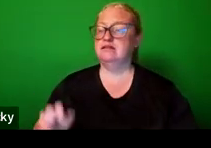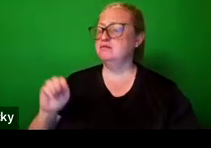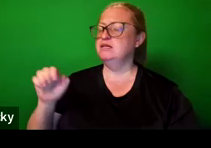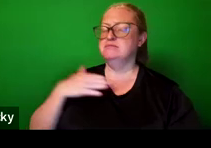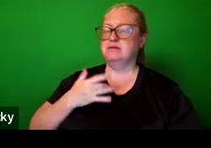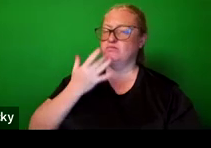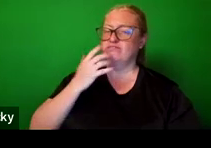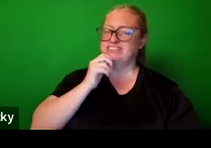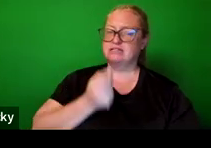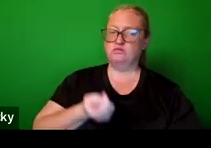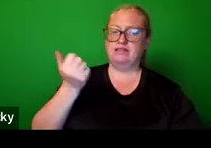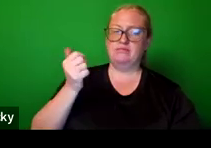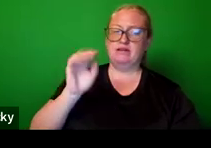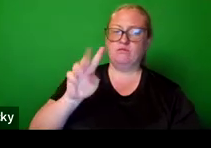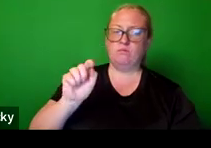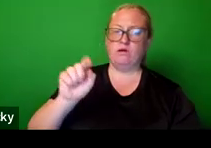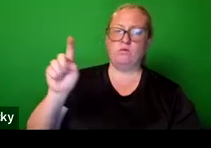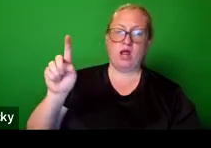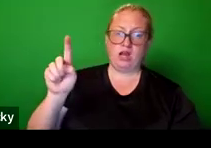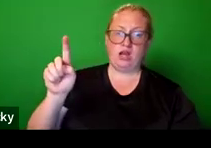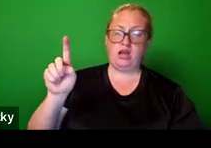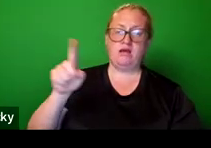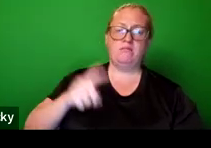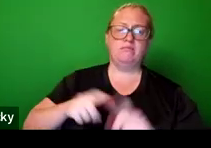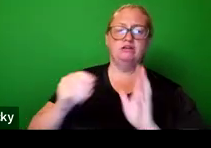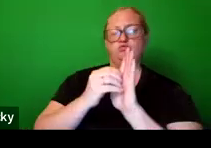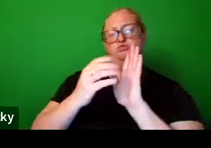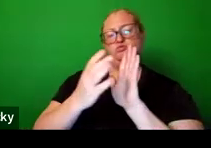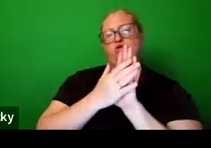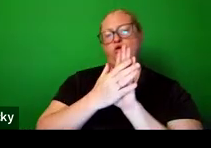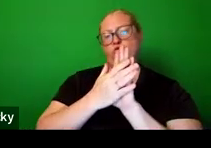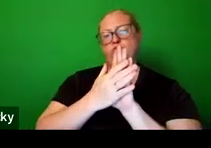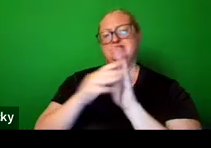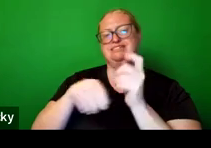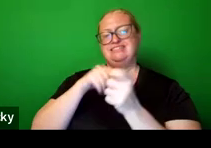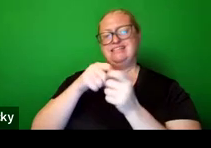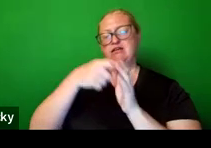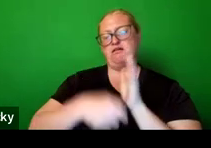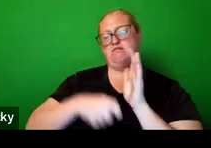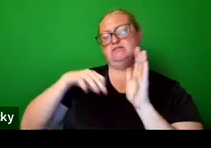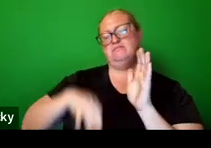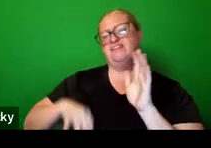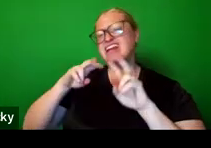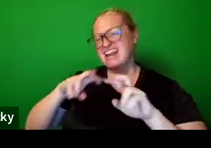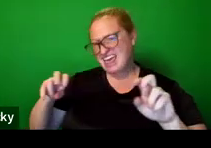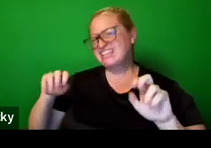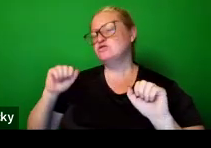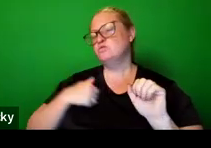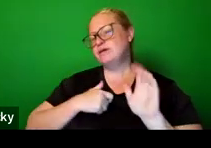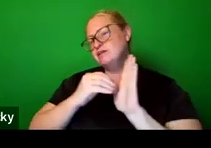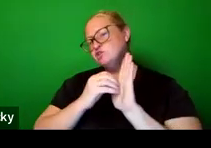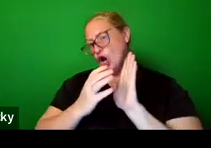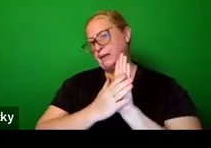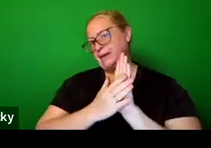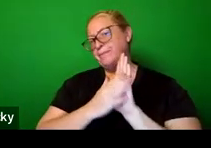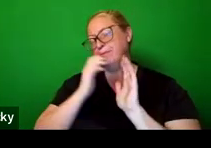eliminate 4.1 from the dashboard, but to note exactly that cost benefit analysis so that it can be documented around